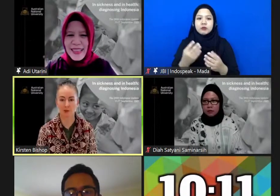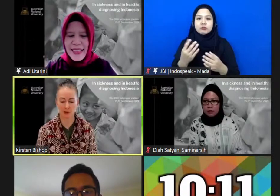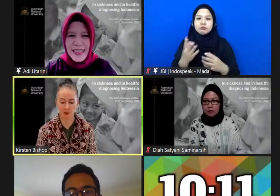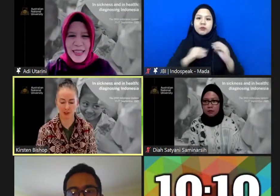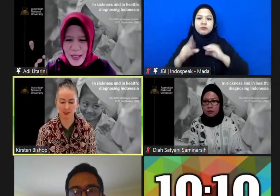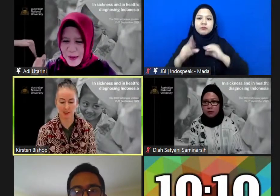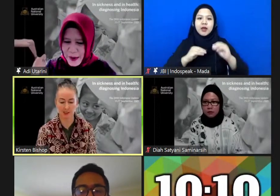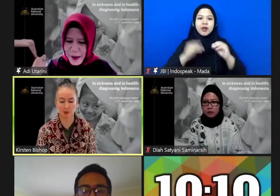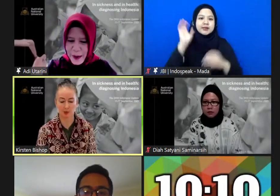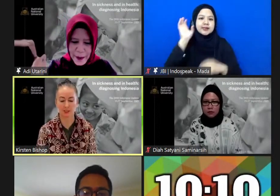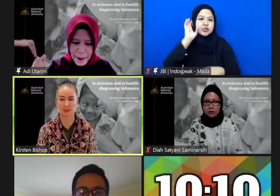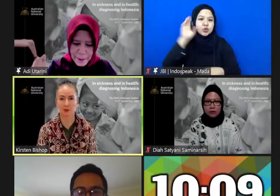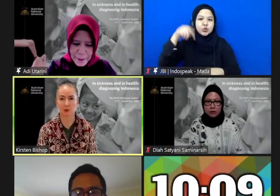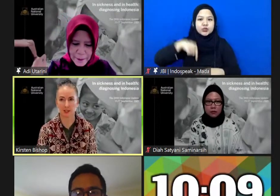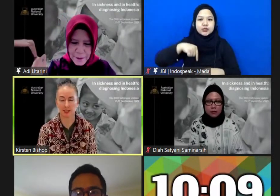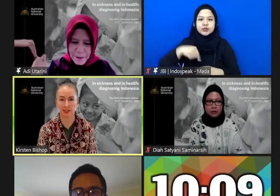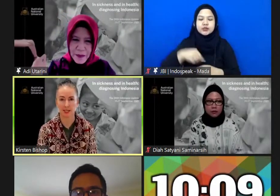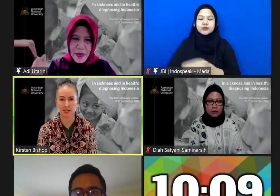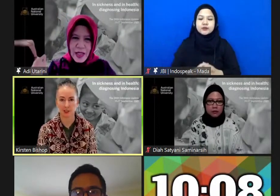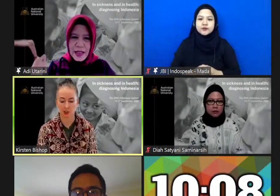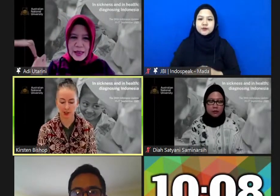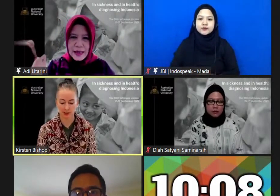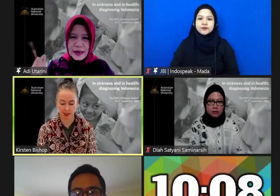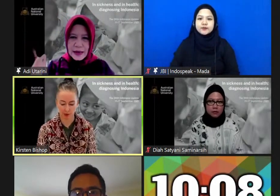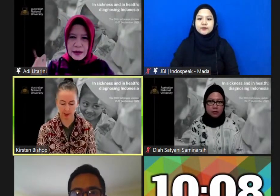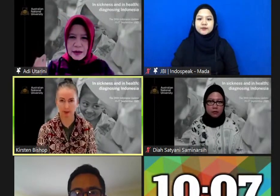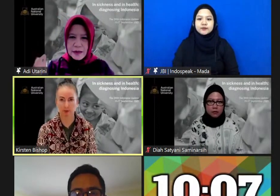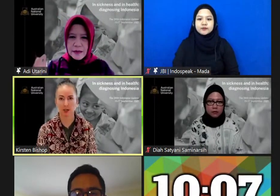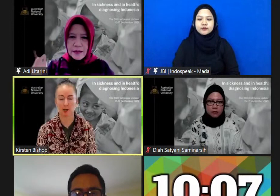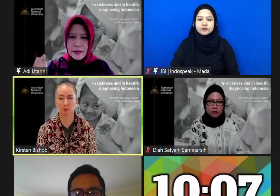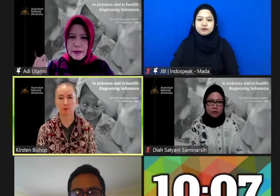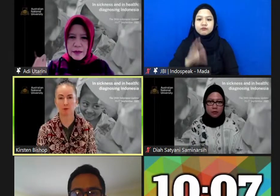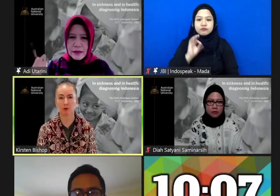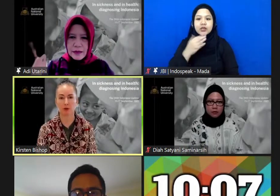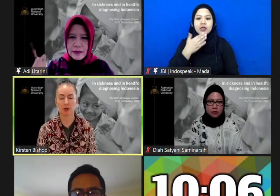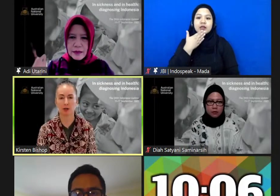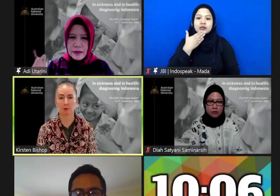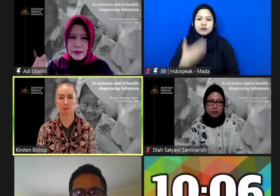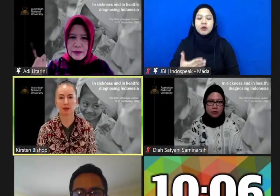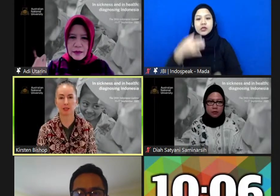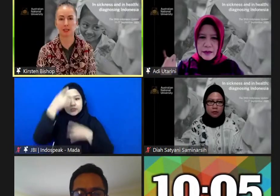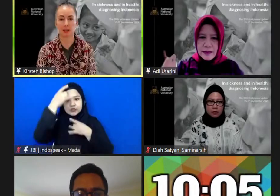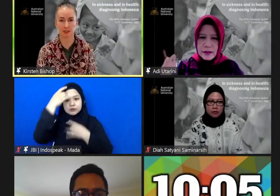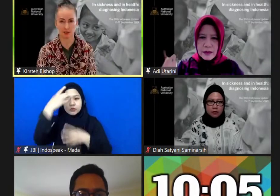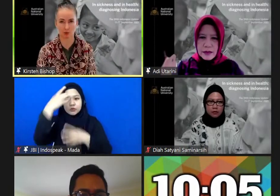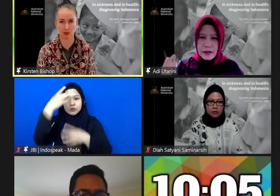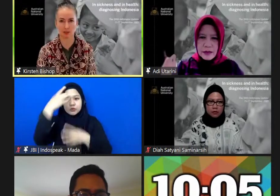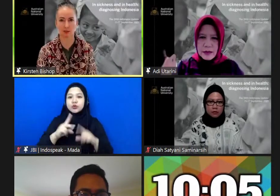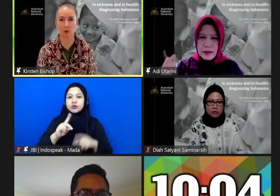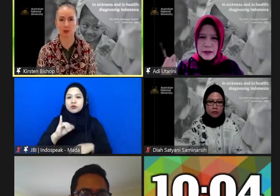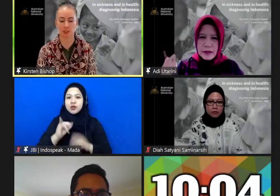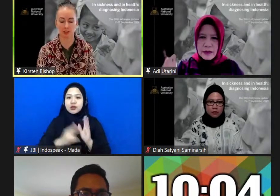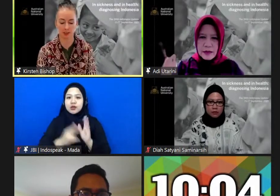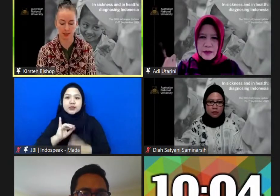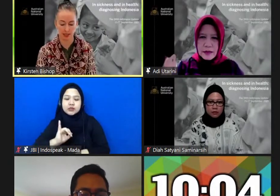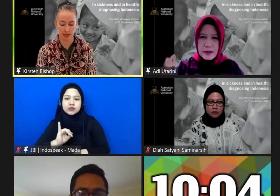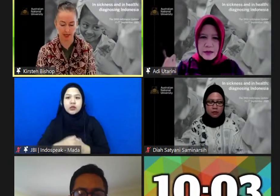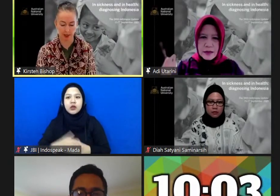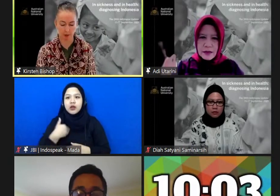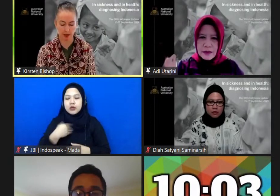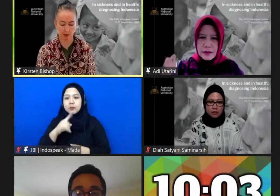Thank you very much, Professor Utarini. So I think we have time for one last round of